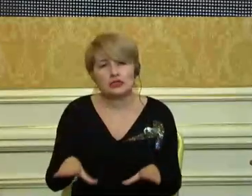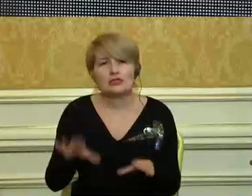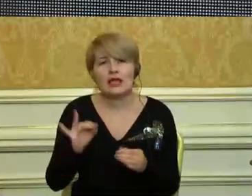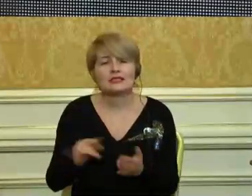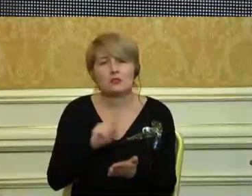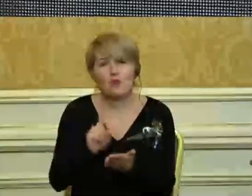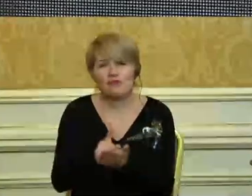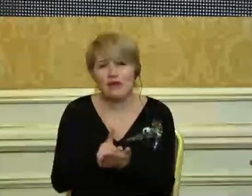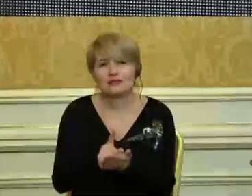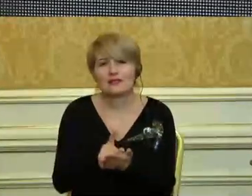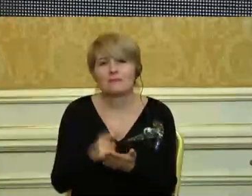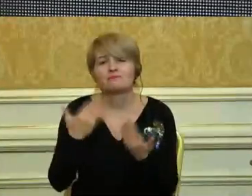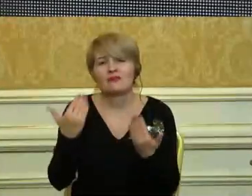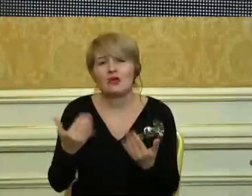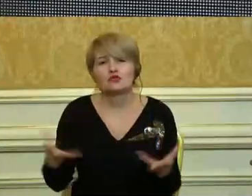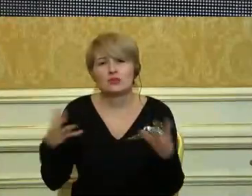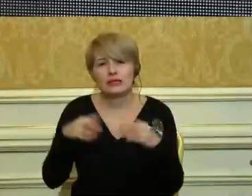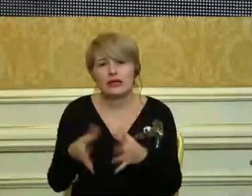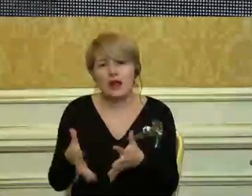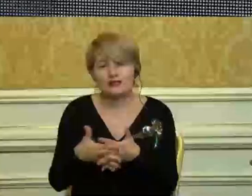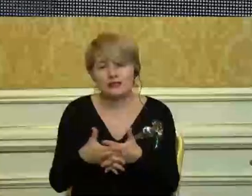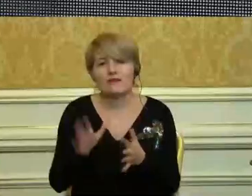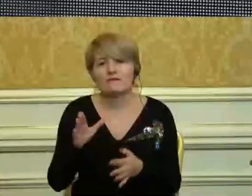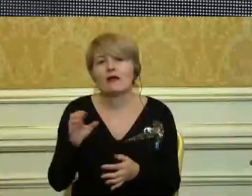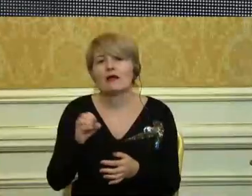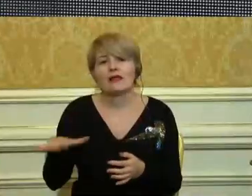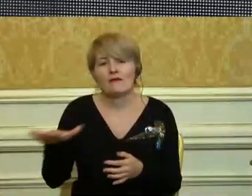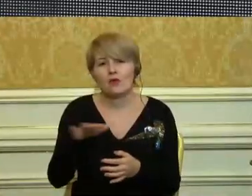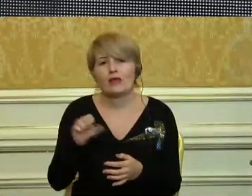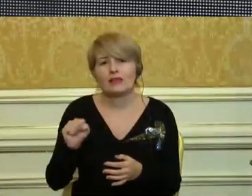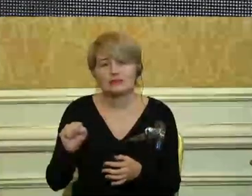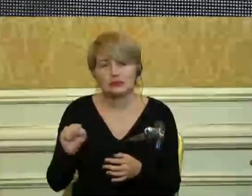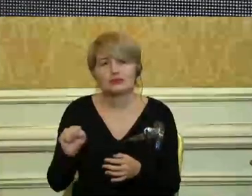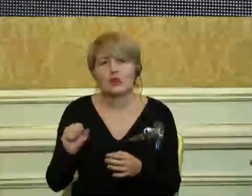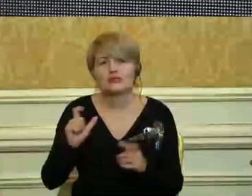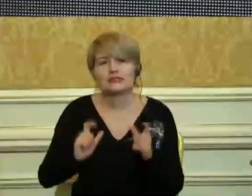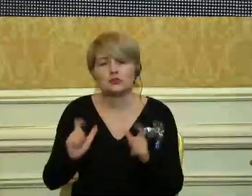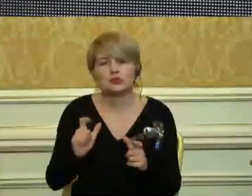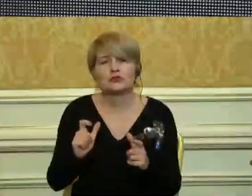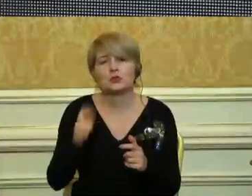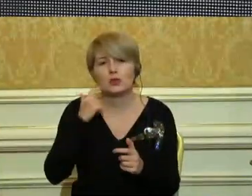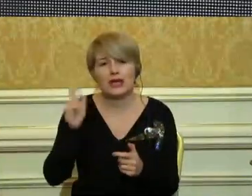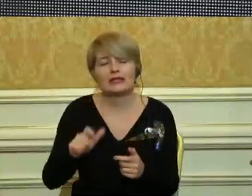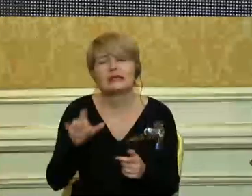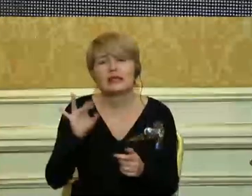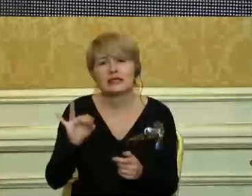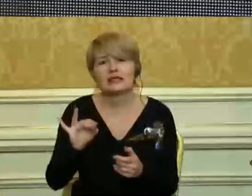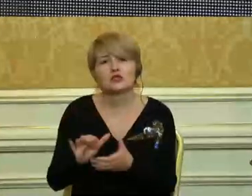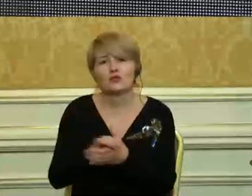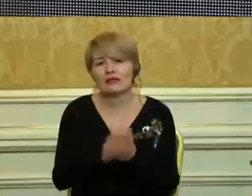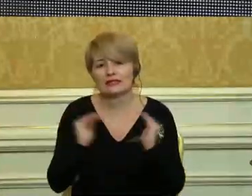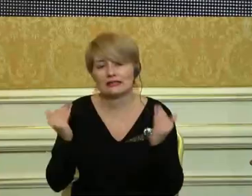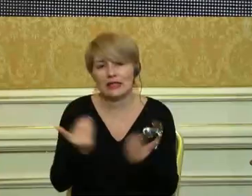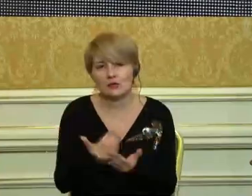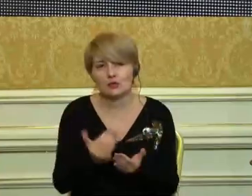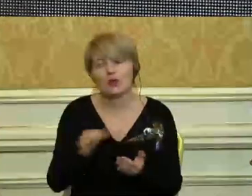with Euro-Atlantic institutions and to protect Ukraine's sovereignty and territorial integrity. Ukraine has